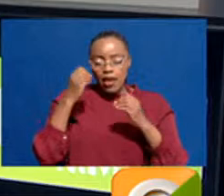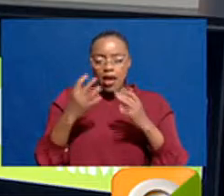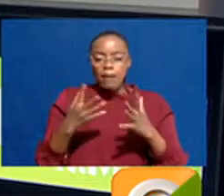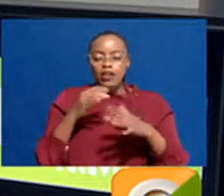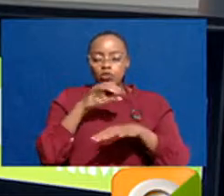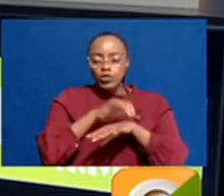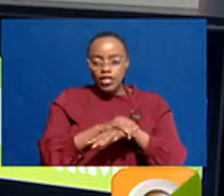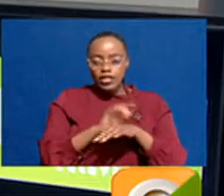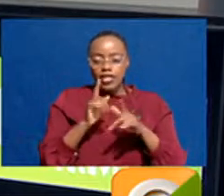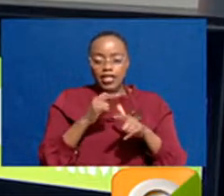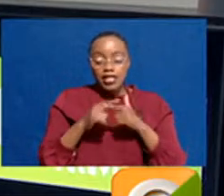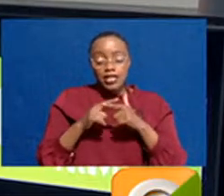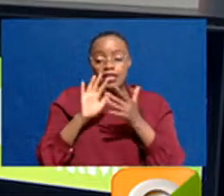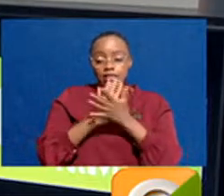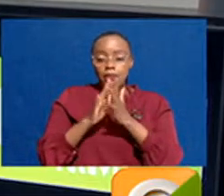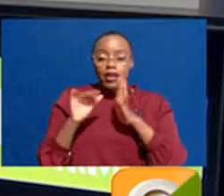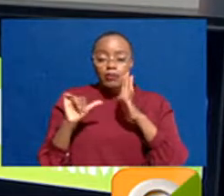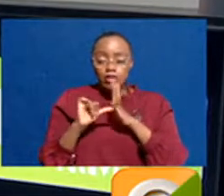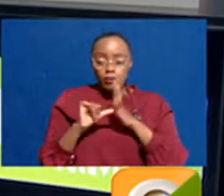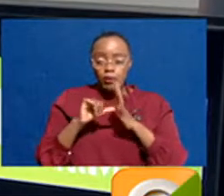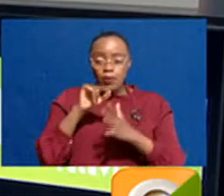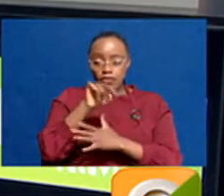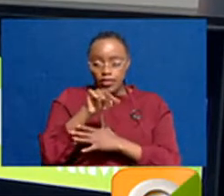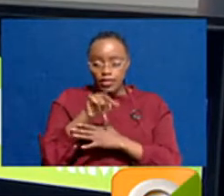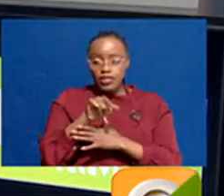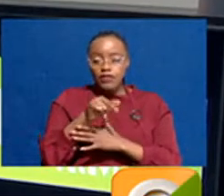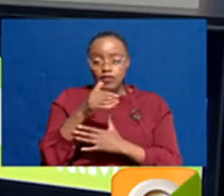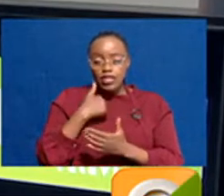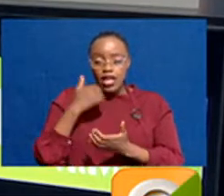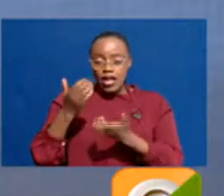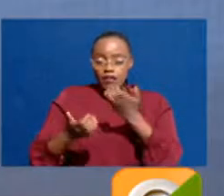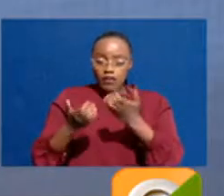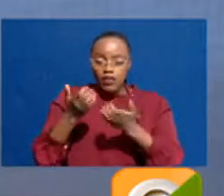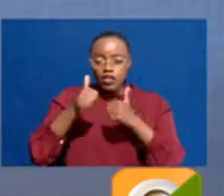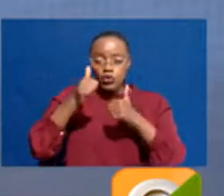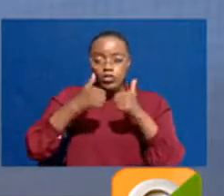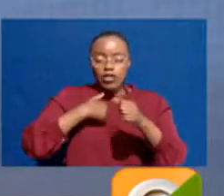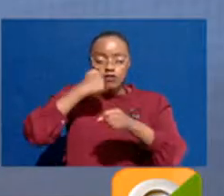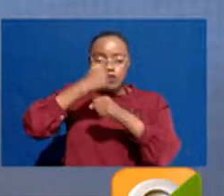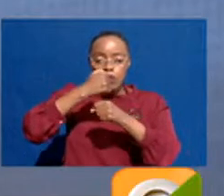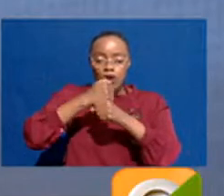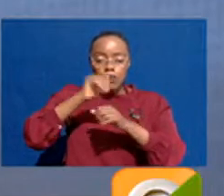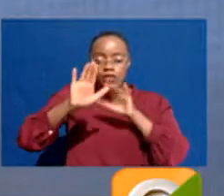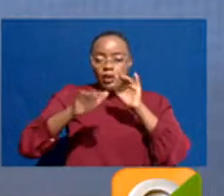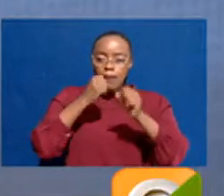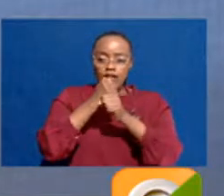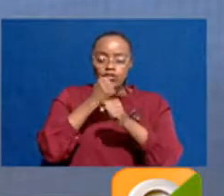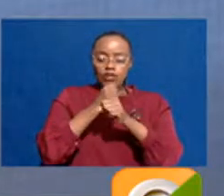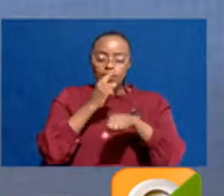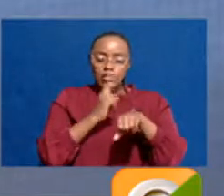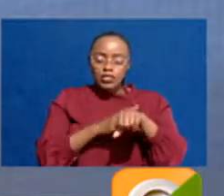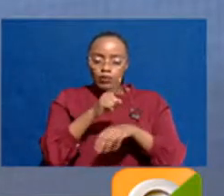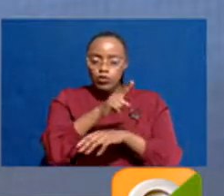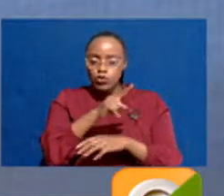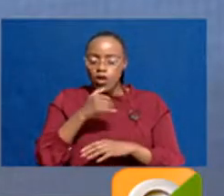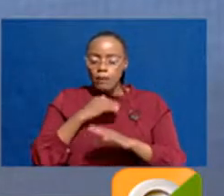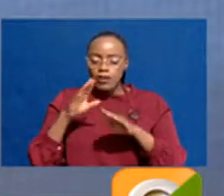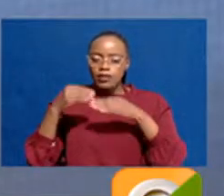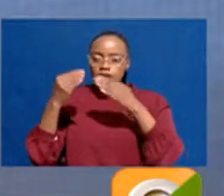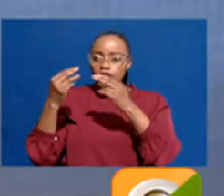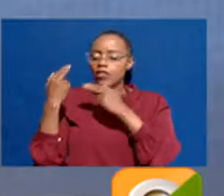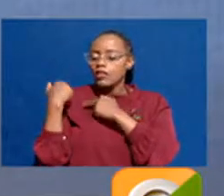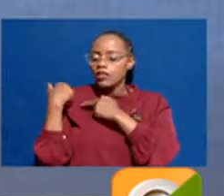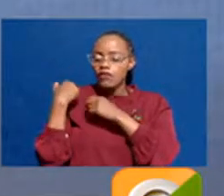out job evaluation. That job evaluation speaks to the relative worth of the job. Right. So once you assign